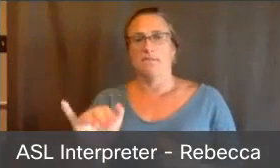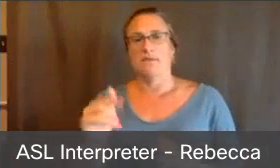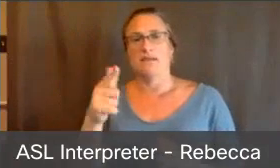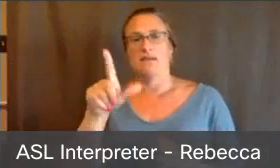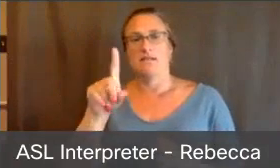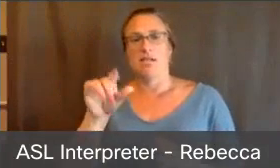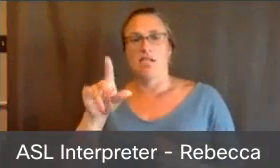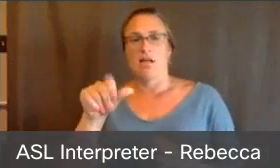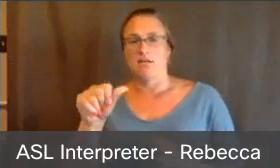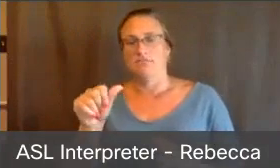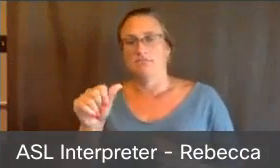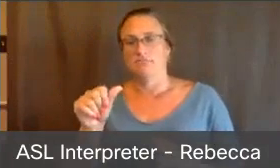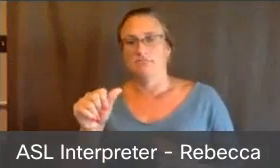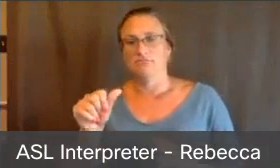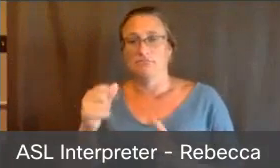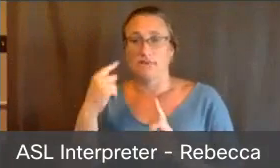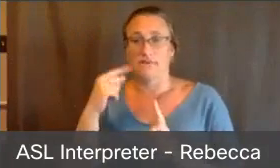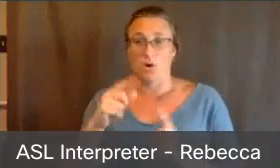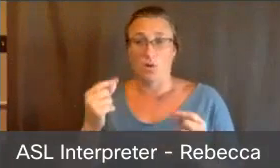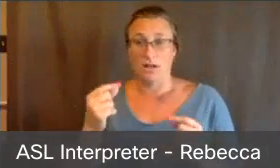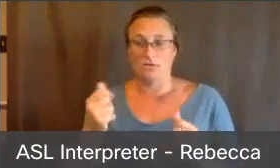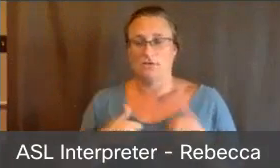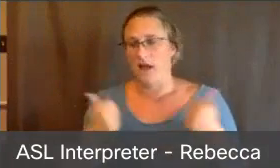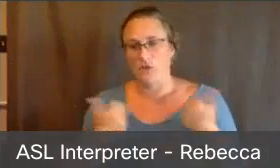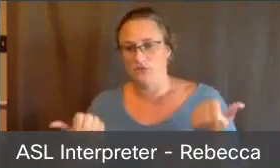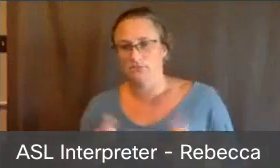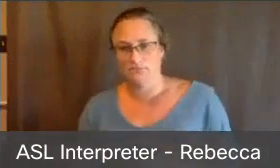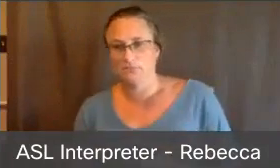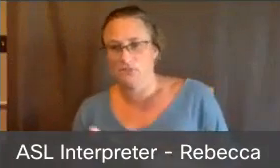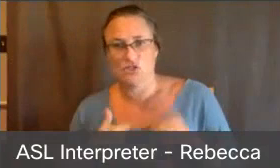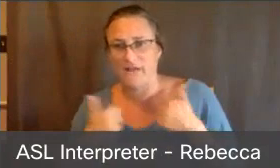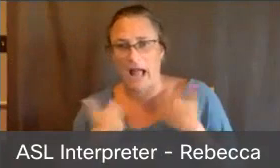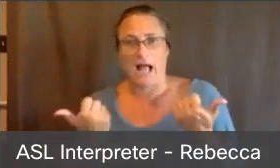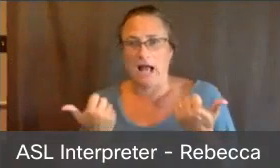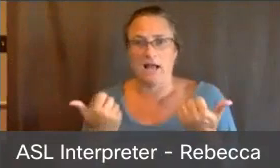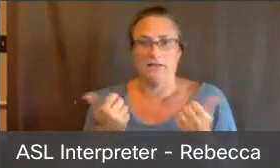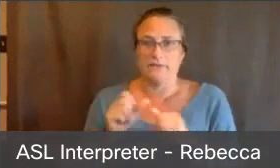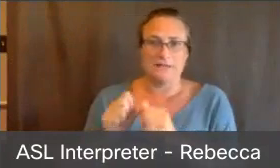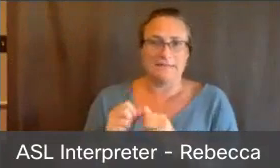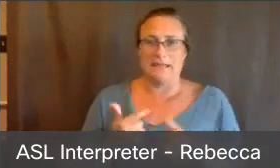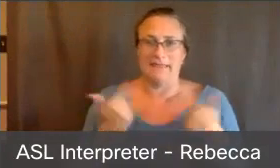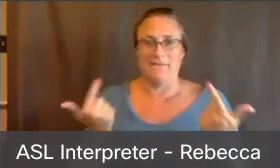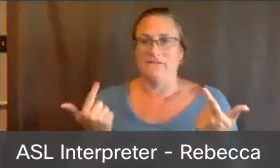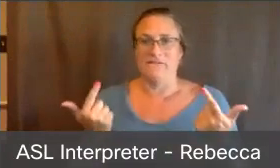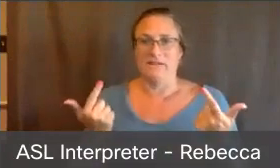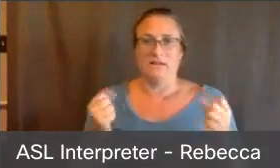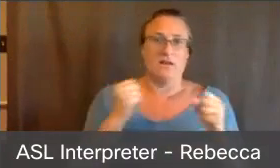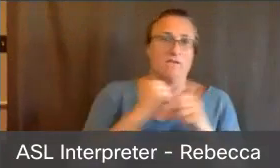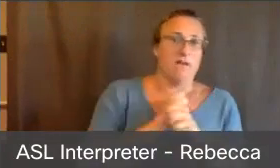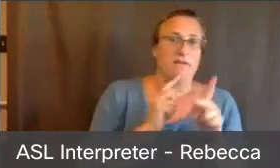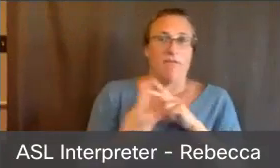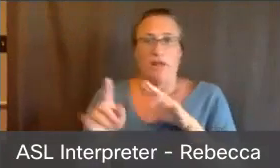brain. And the amygdala is like our survival instinct. It's like, fight, flight, or